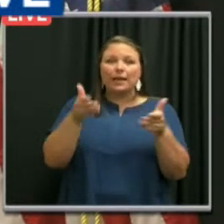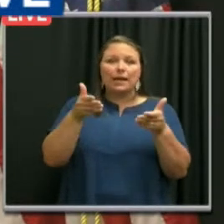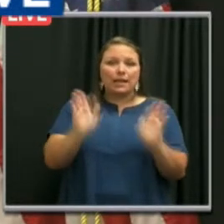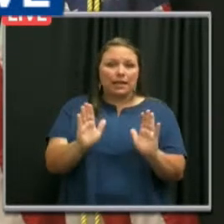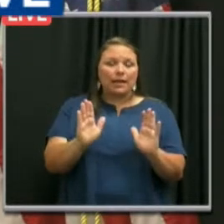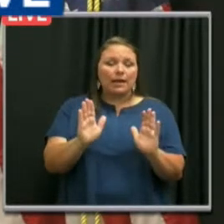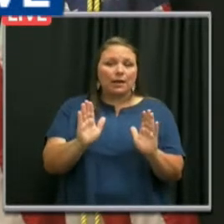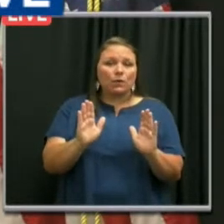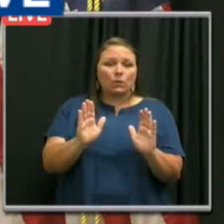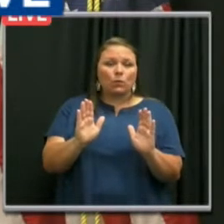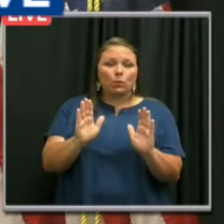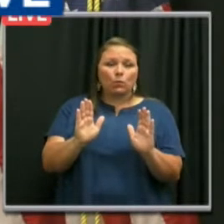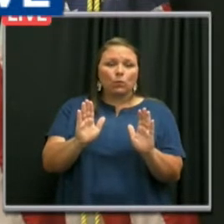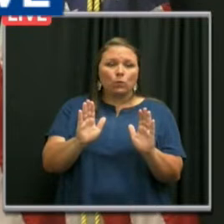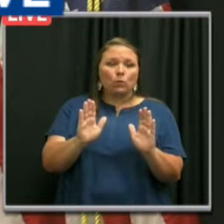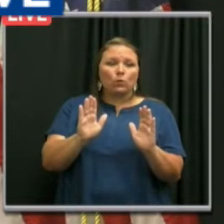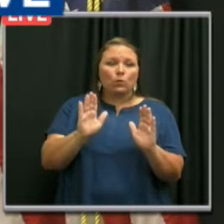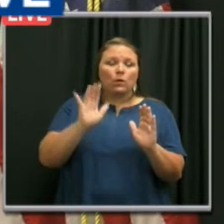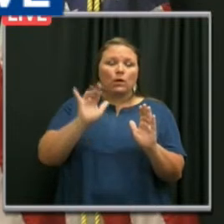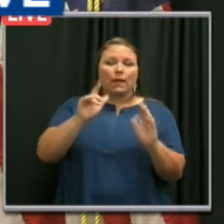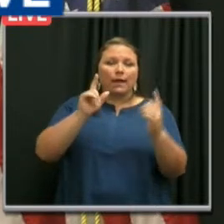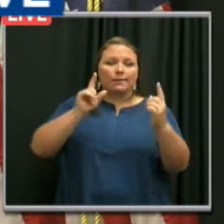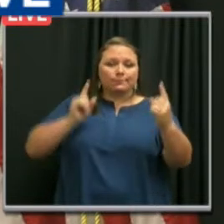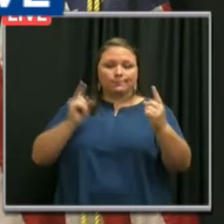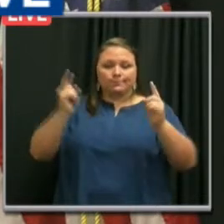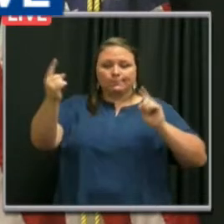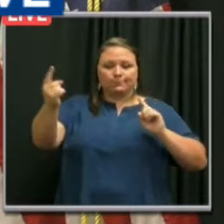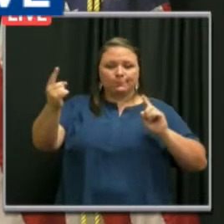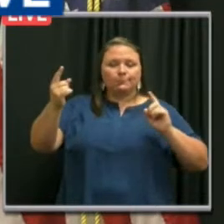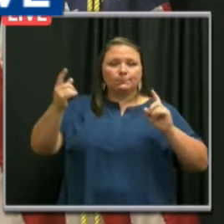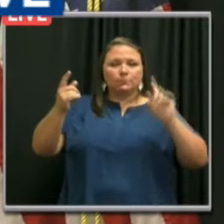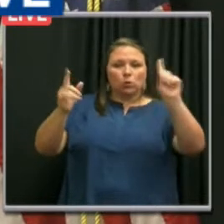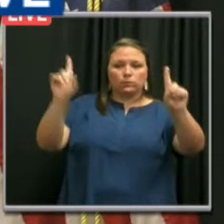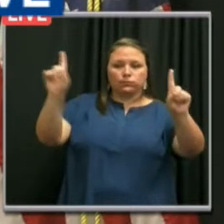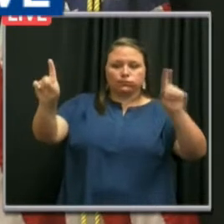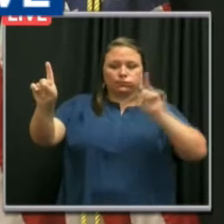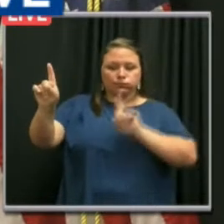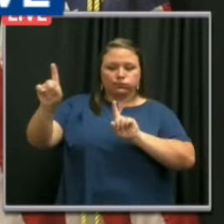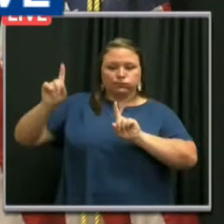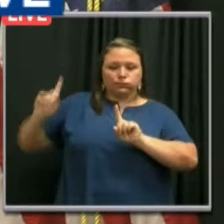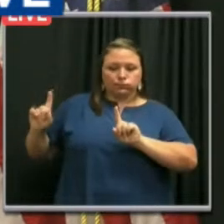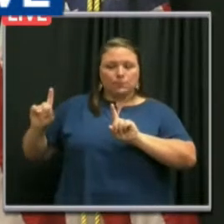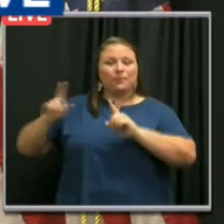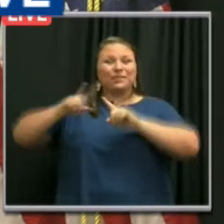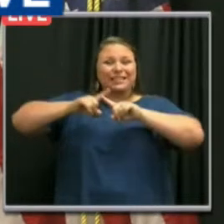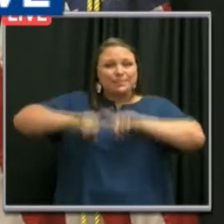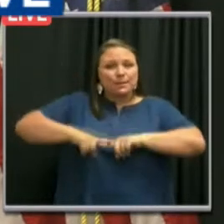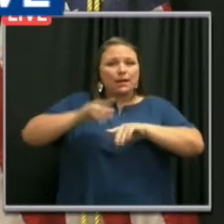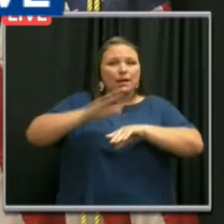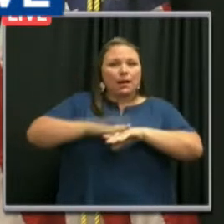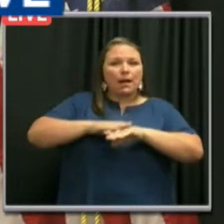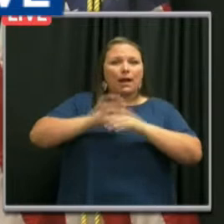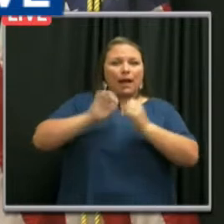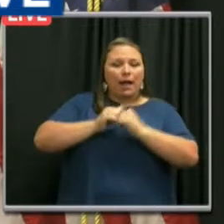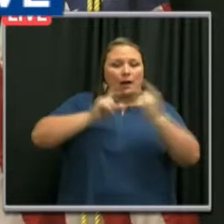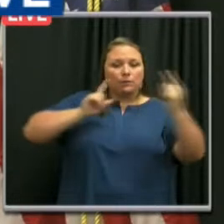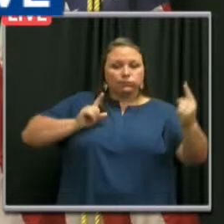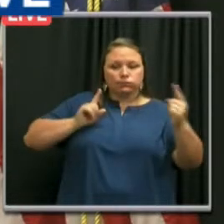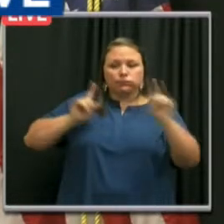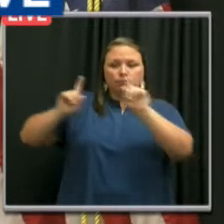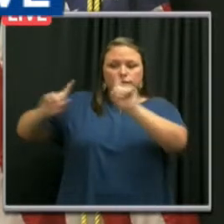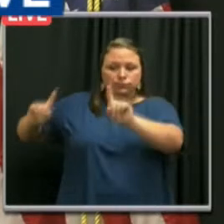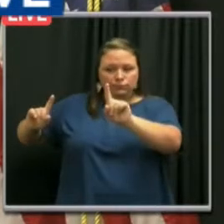allowing the practice of social distancing. So this will depend on distance between musicians, and then